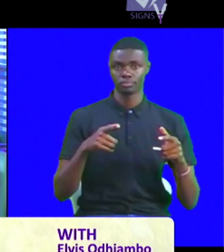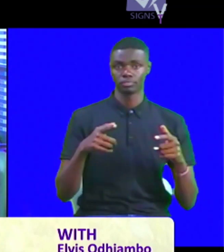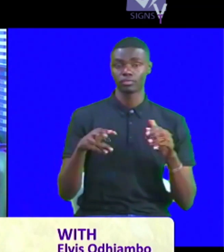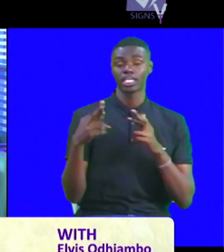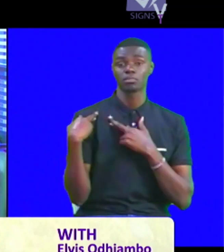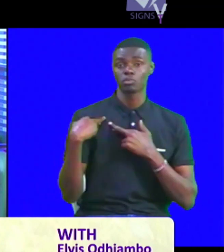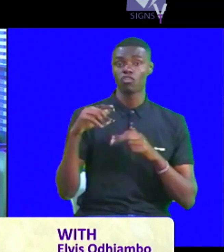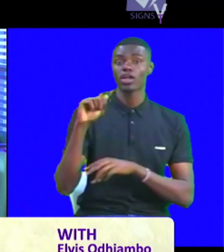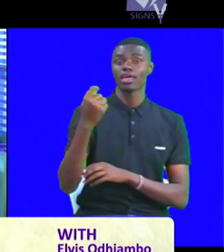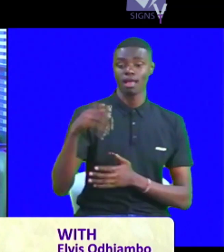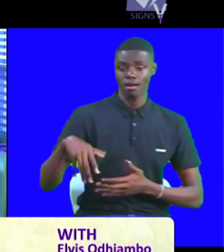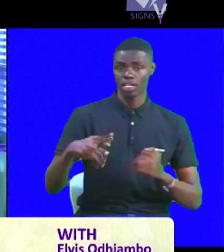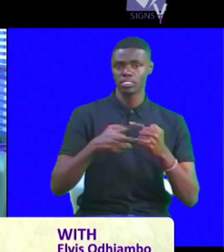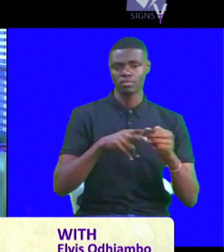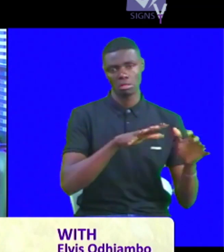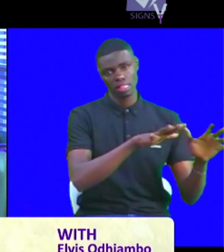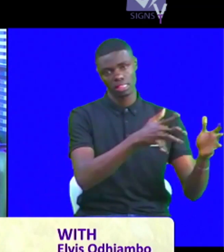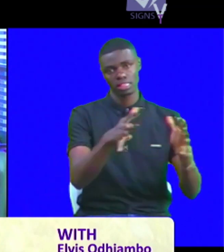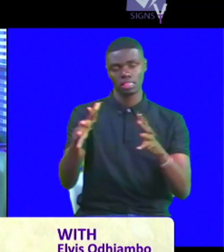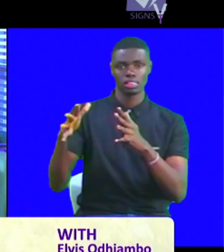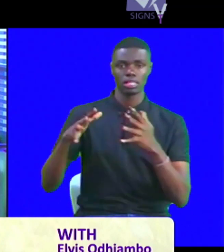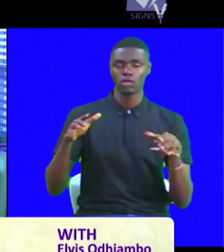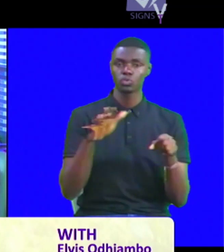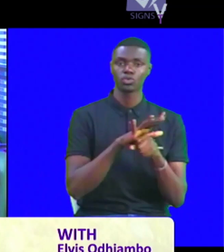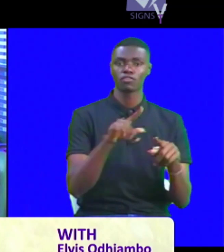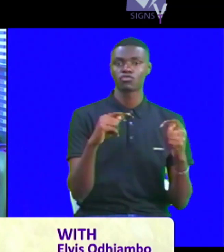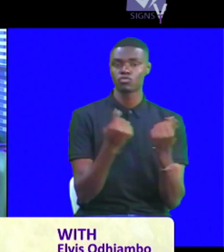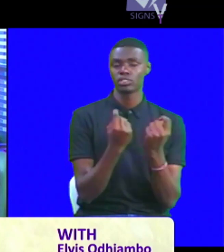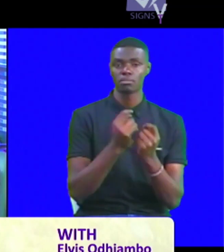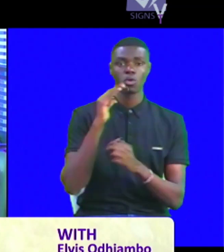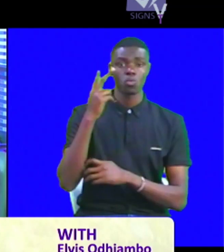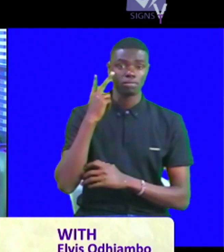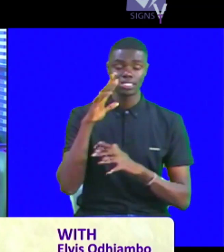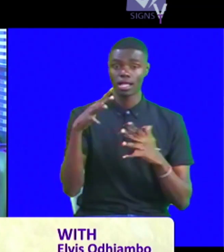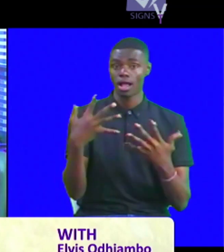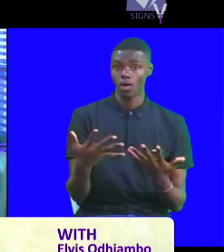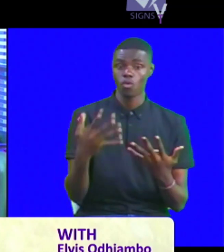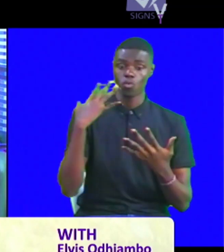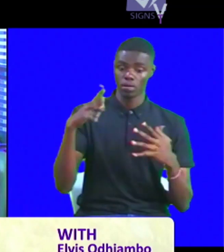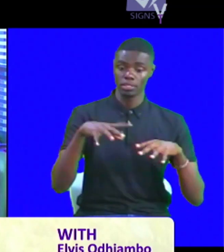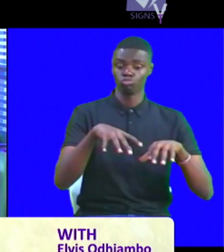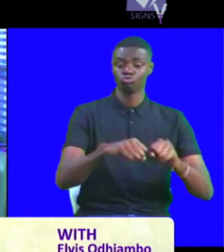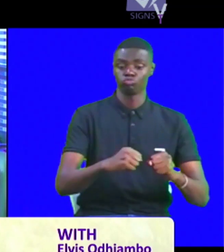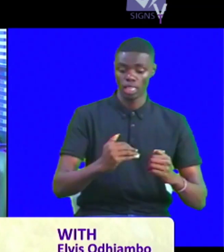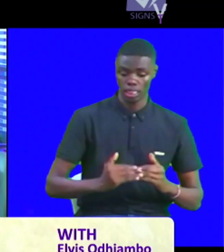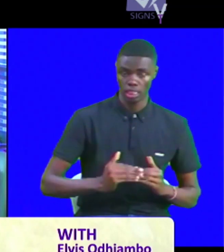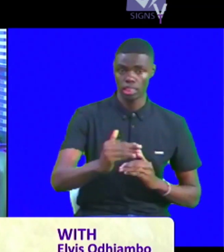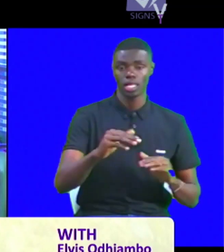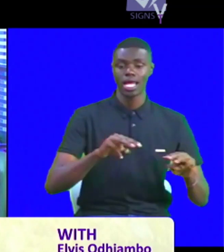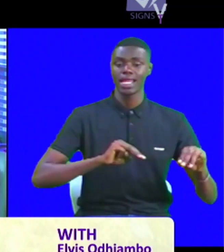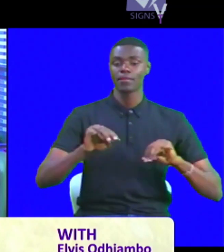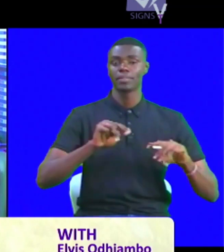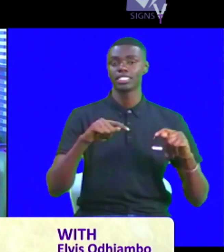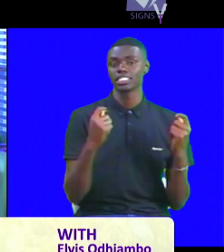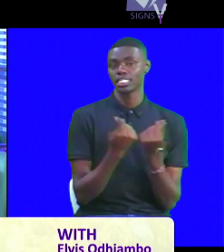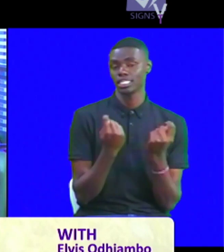now in charge of the Kenya Rugby Shujaa Sevens. Big congratulations goes out to the whole team, and we'll be seeing how they'll be taking